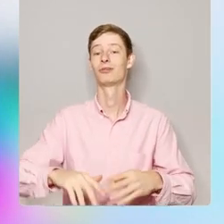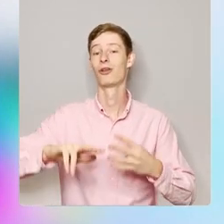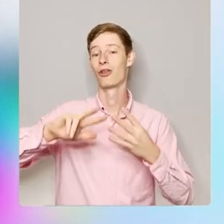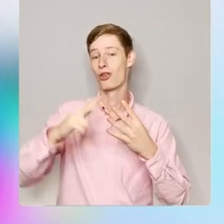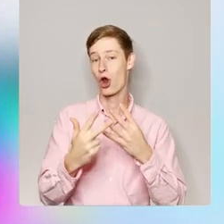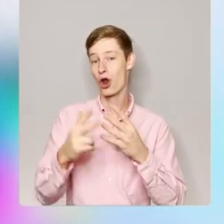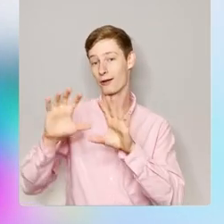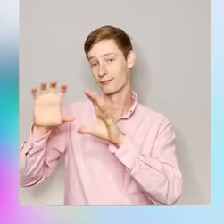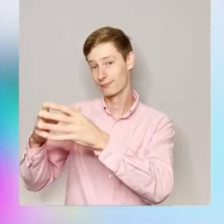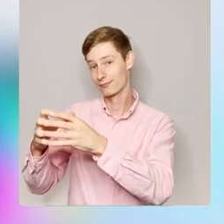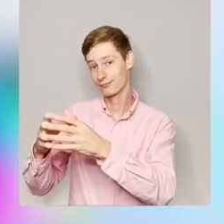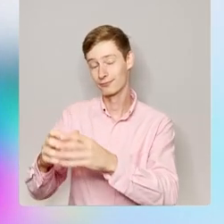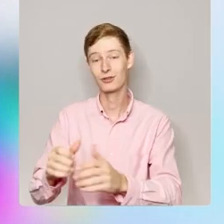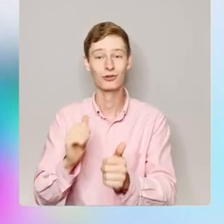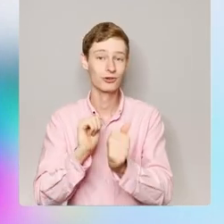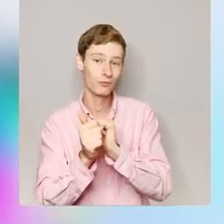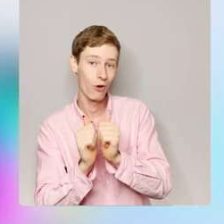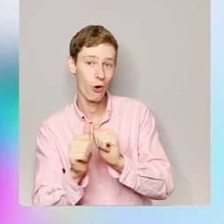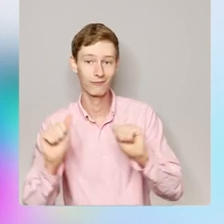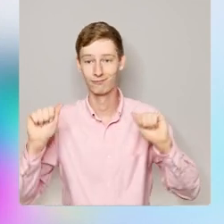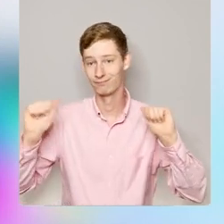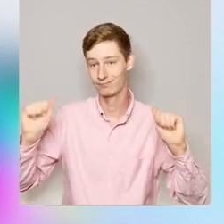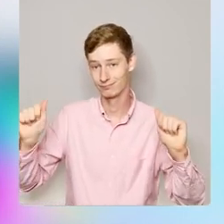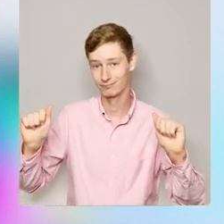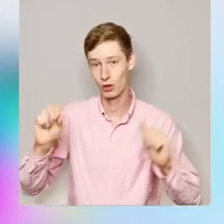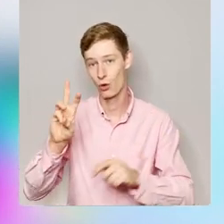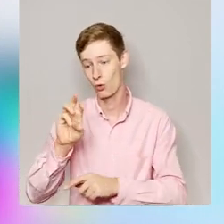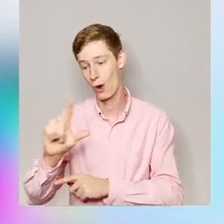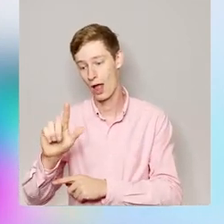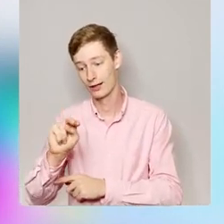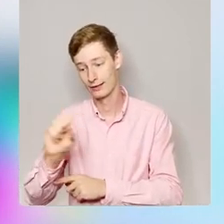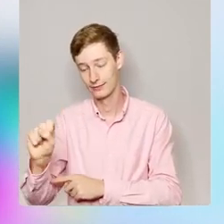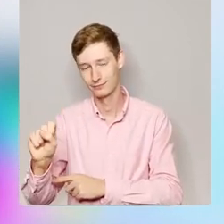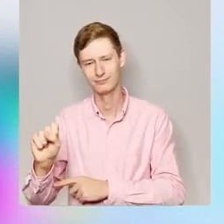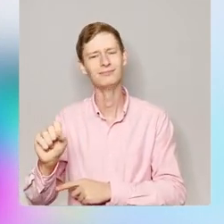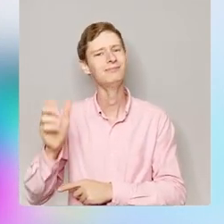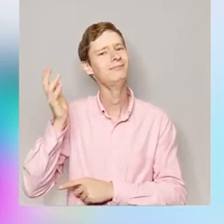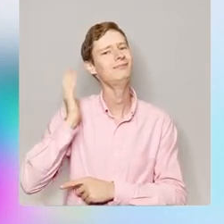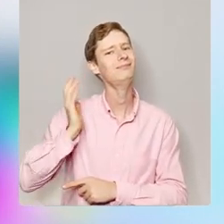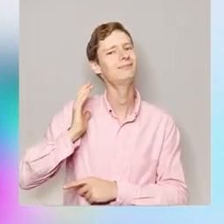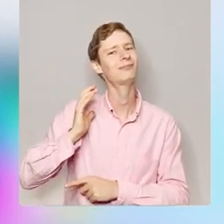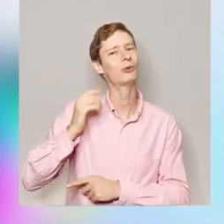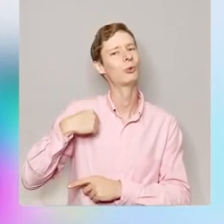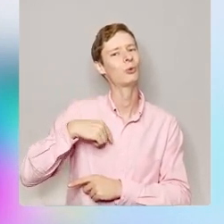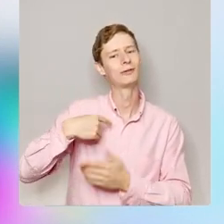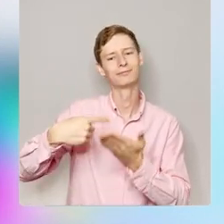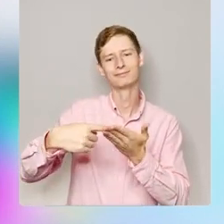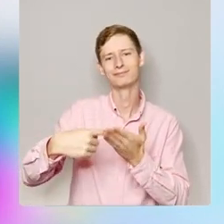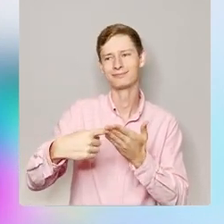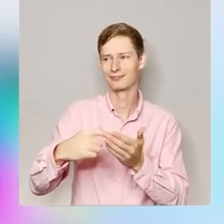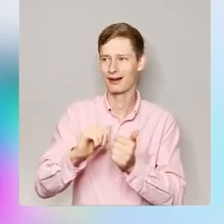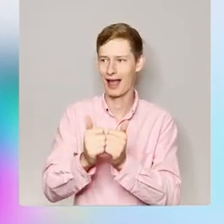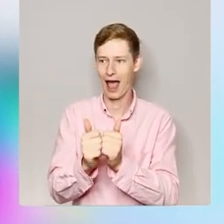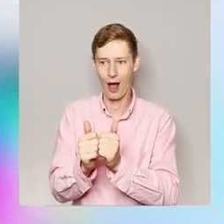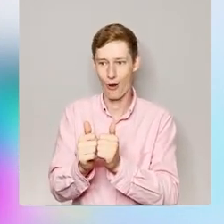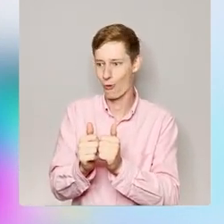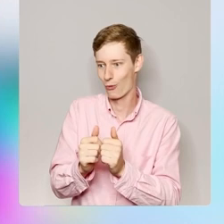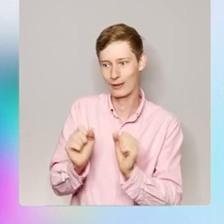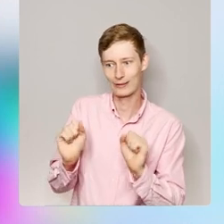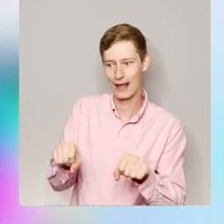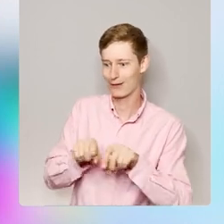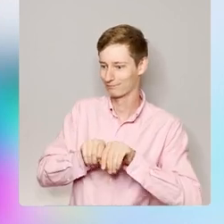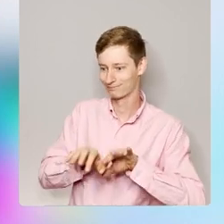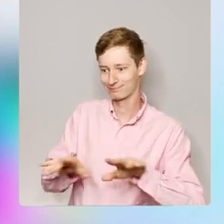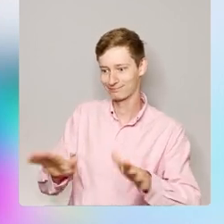fitness, sports, and wellness. In the opening keynote, we talked about the superpowers of Quest, infectiously fun, social,